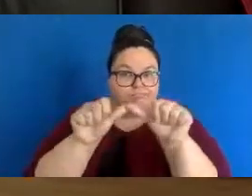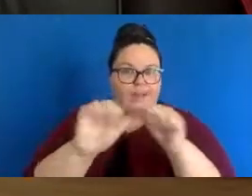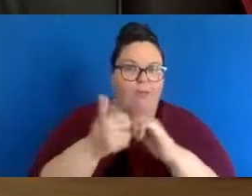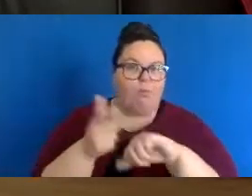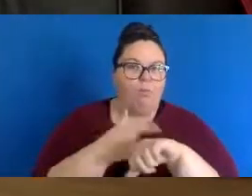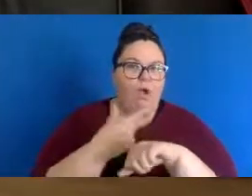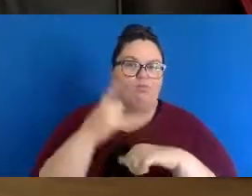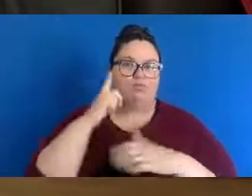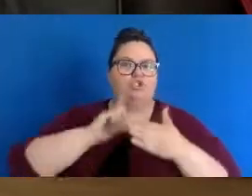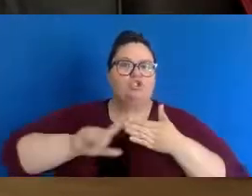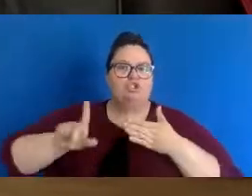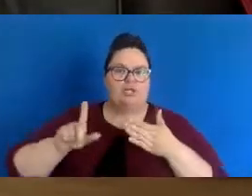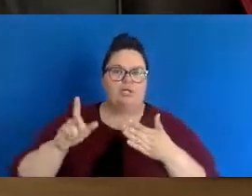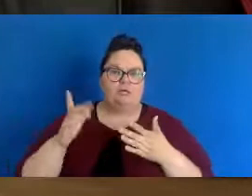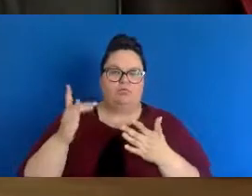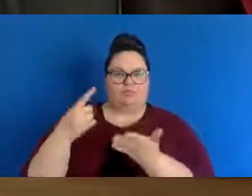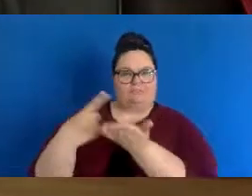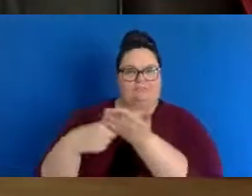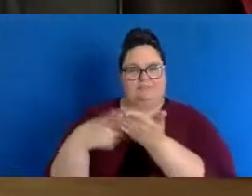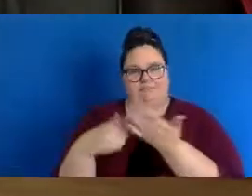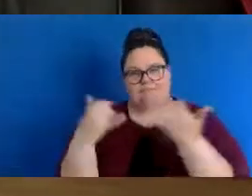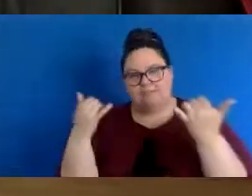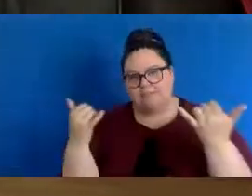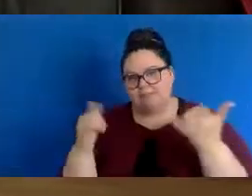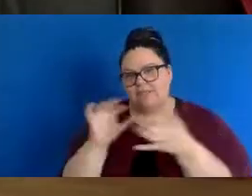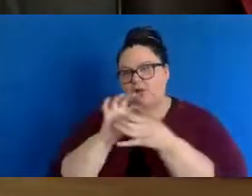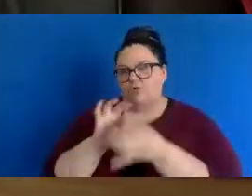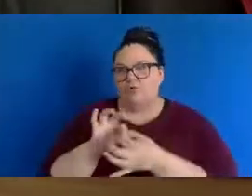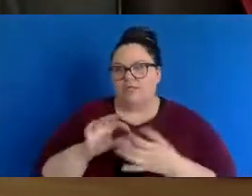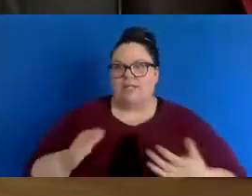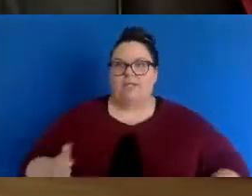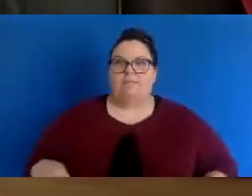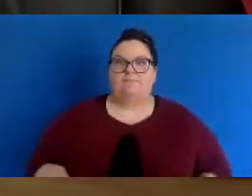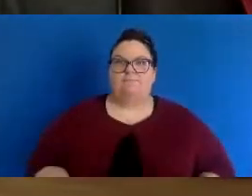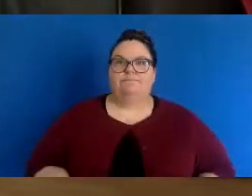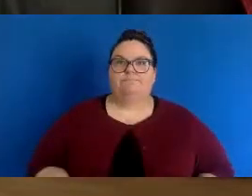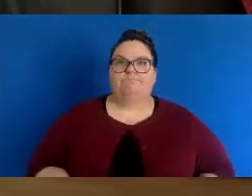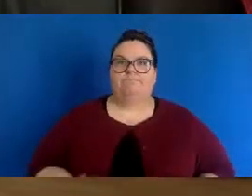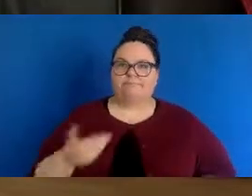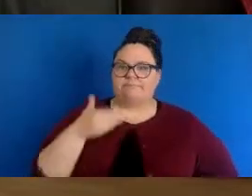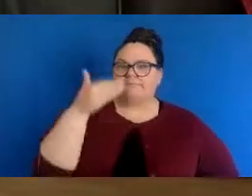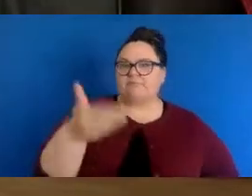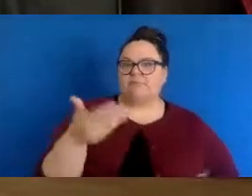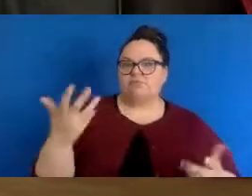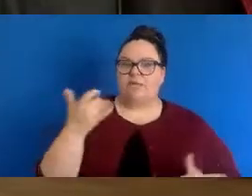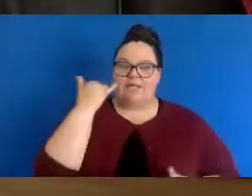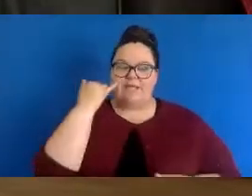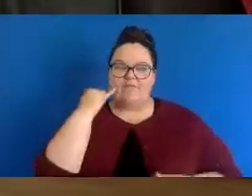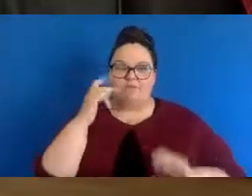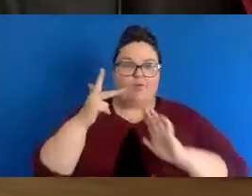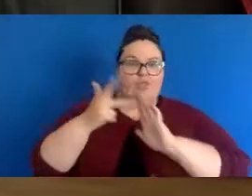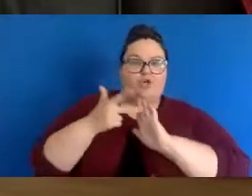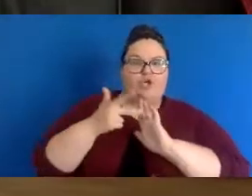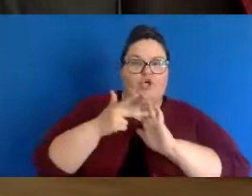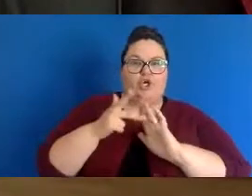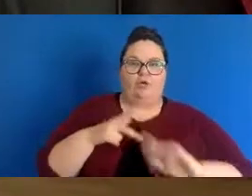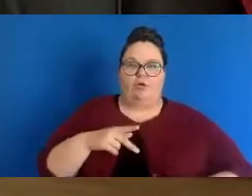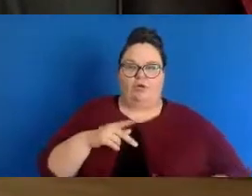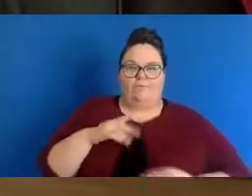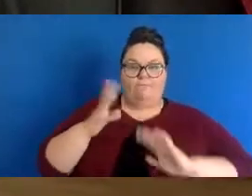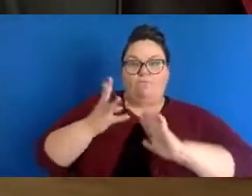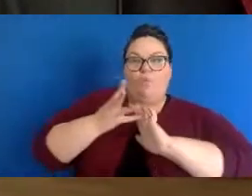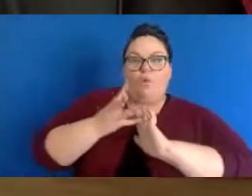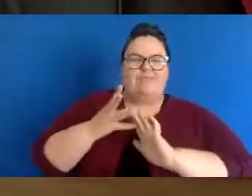cetera, because we are having the conversations about next steps with respect to boosters after everyone has had their second doses